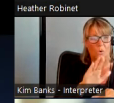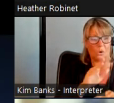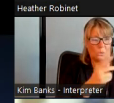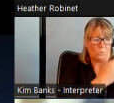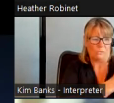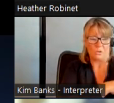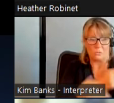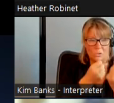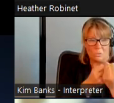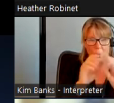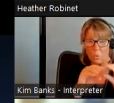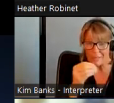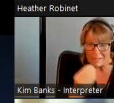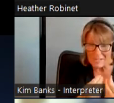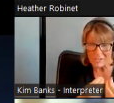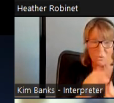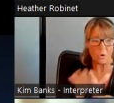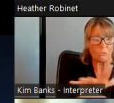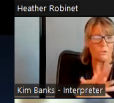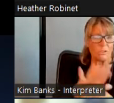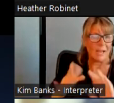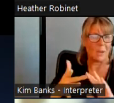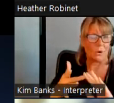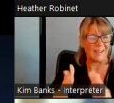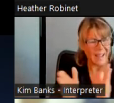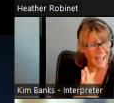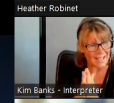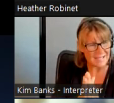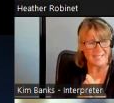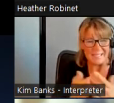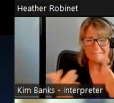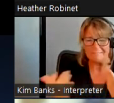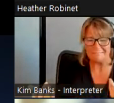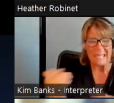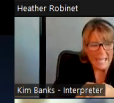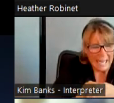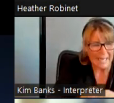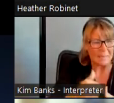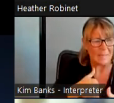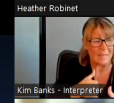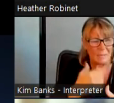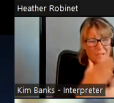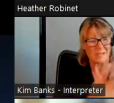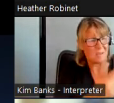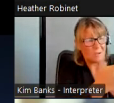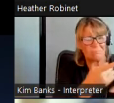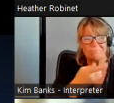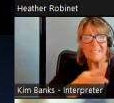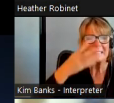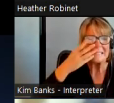organization or a regional network and ask them if they can connect you with somebody who has a lot